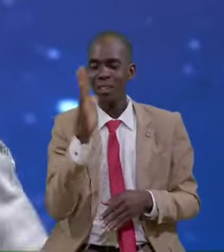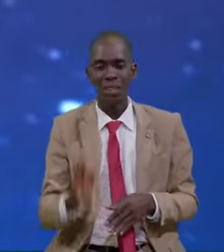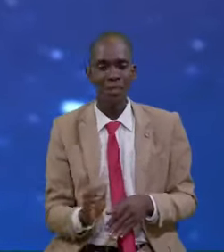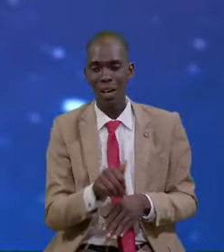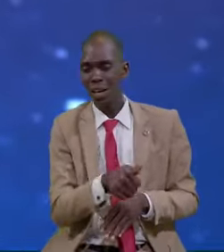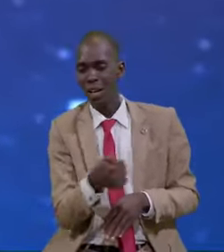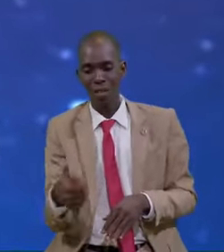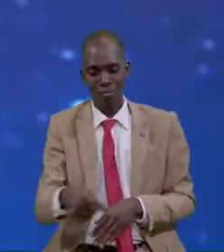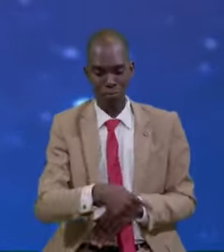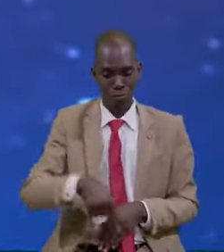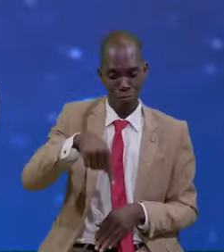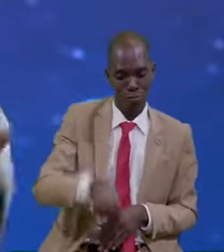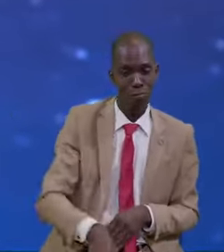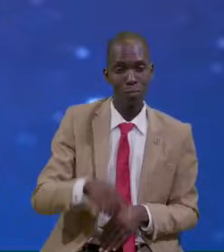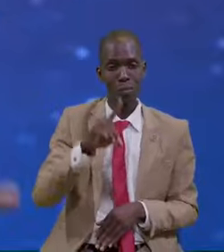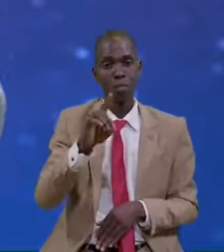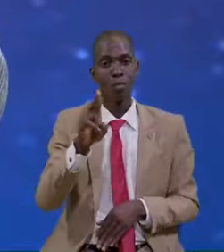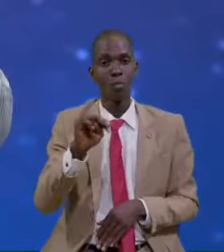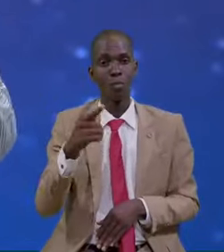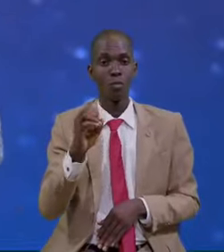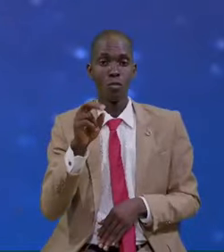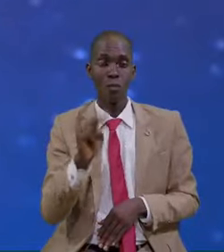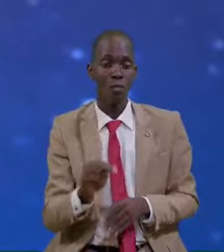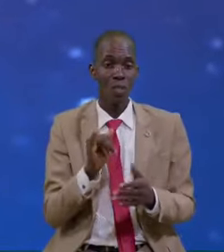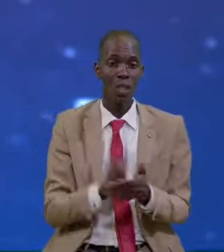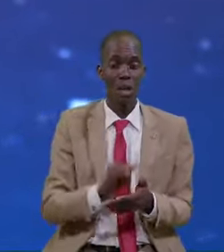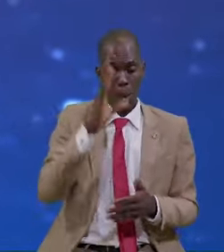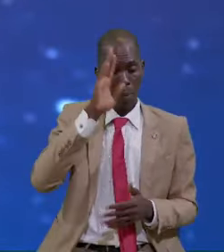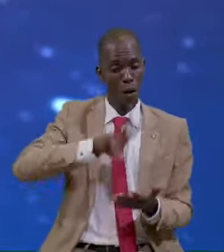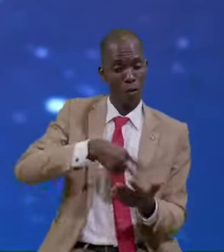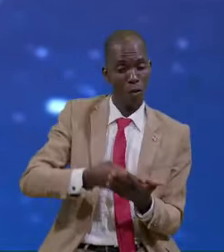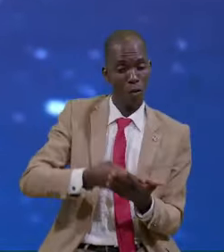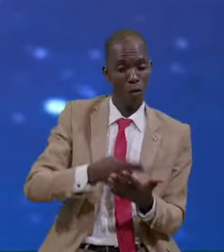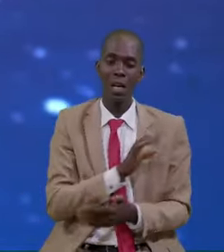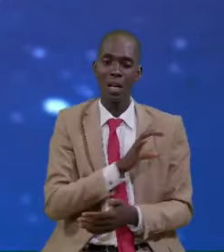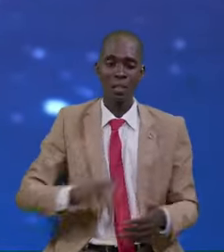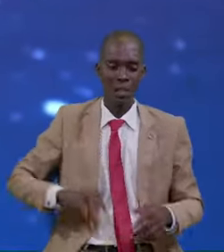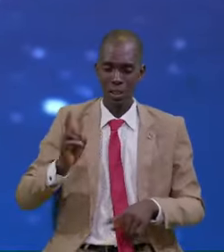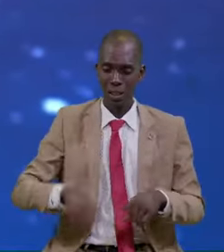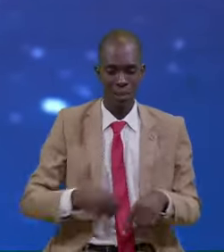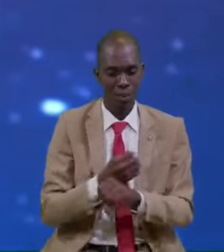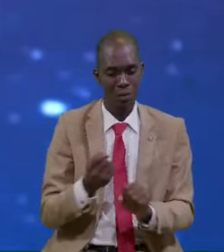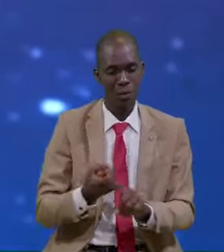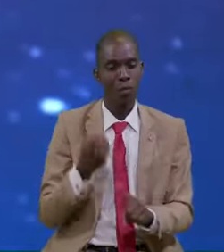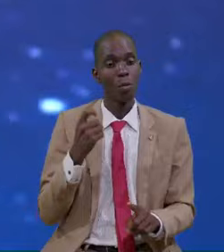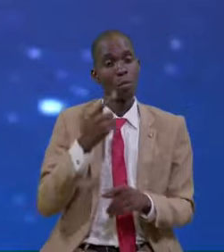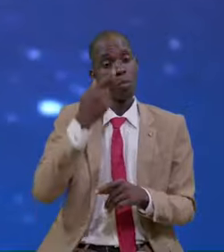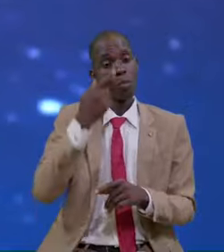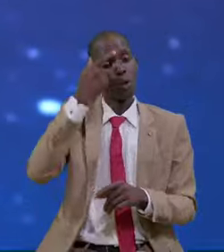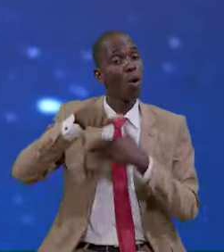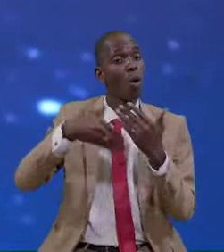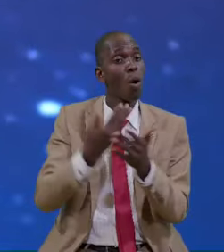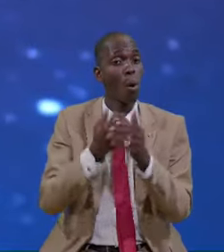which a man has fallen that Christ cannot bring you out, because all power is